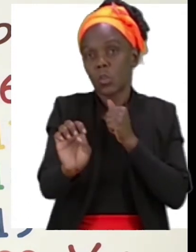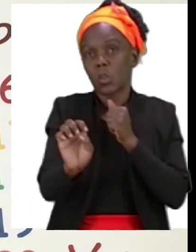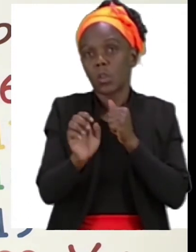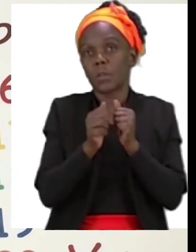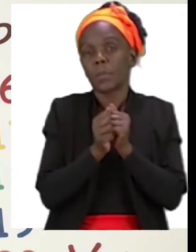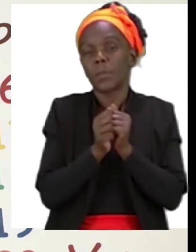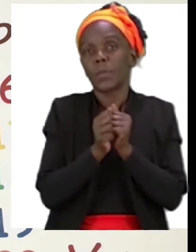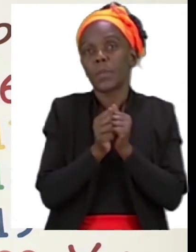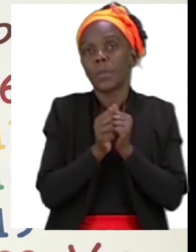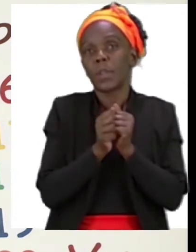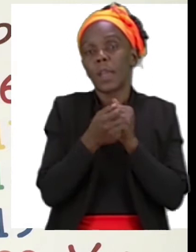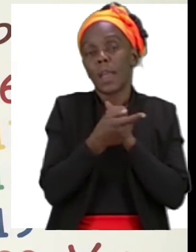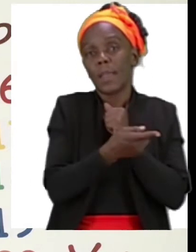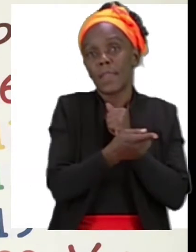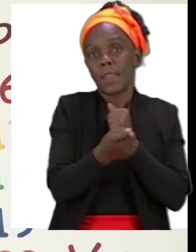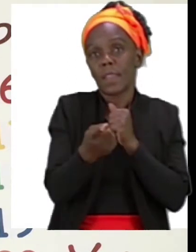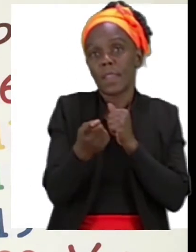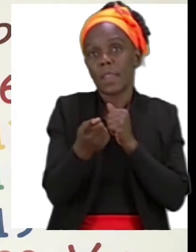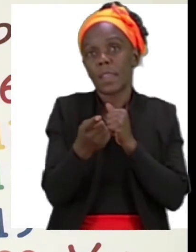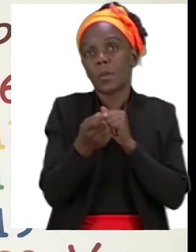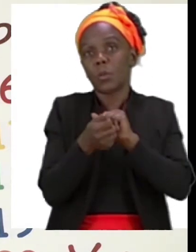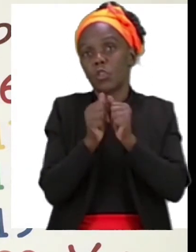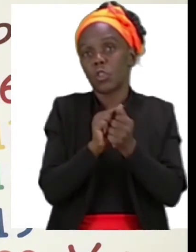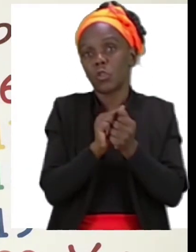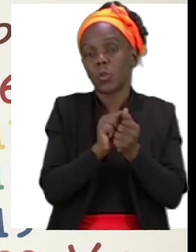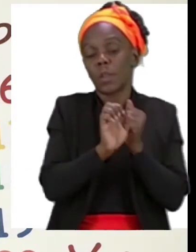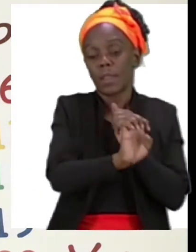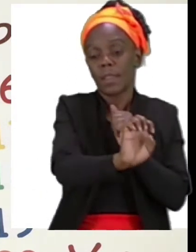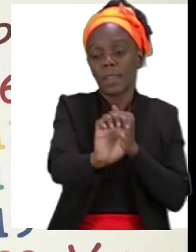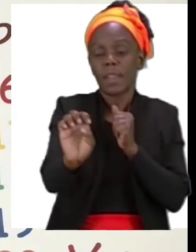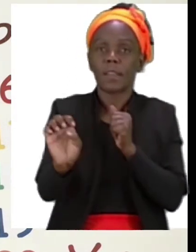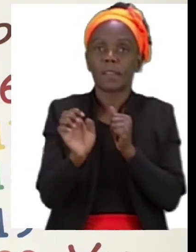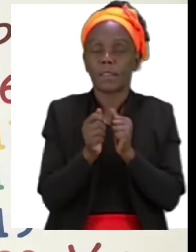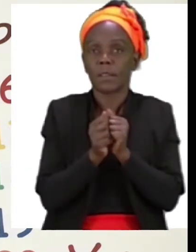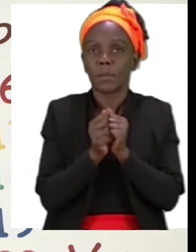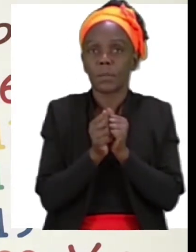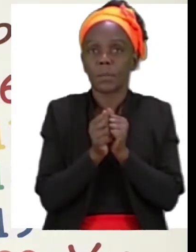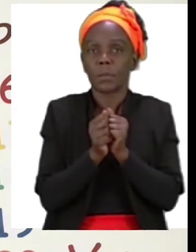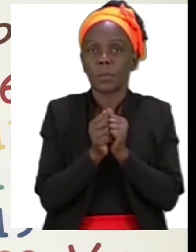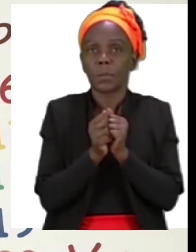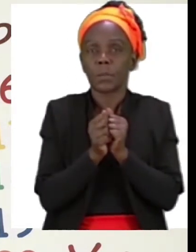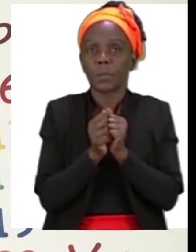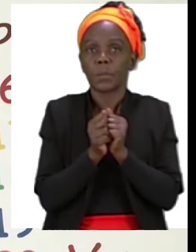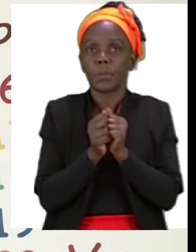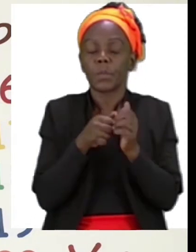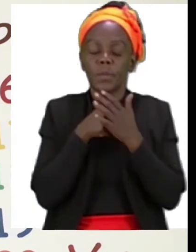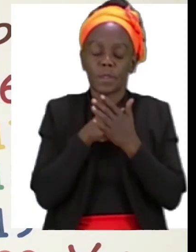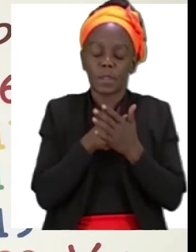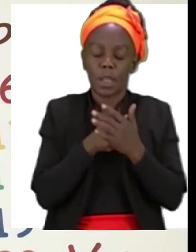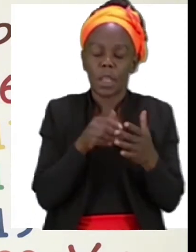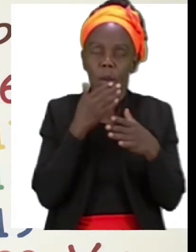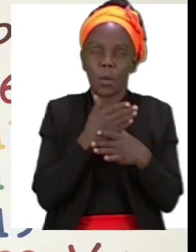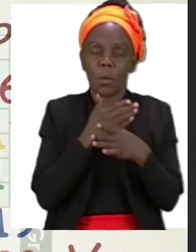to theirs. So, now that we know all of this, let us try our exercise